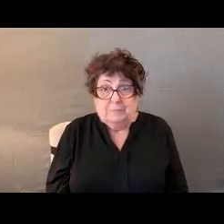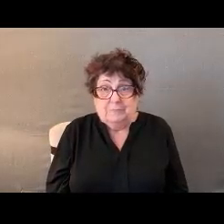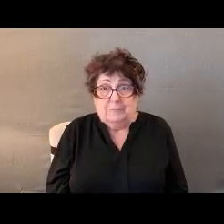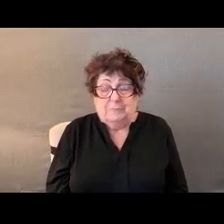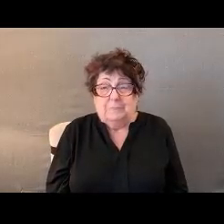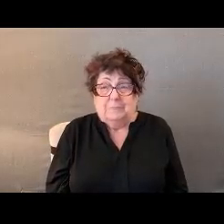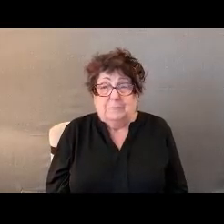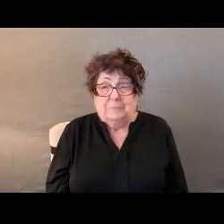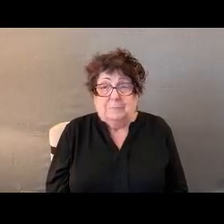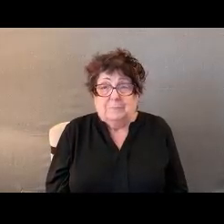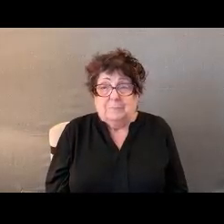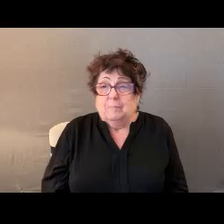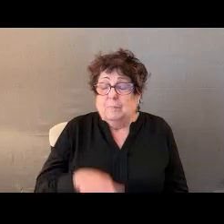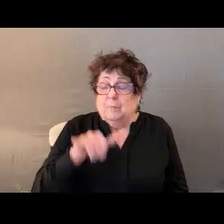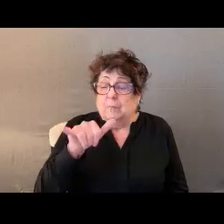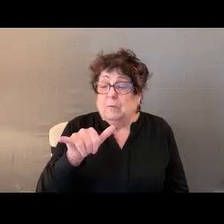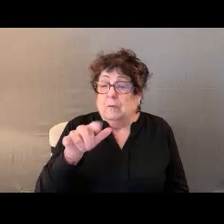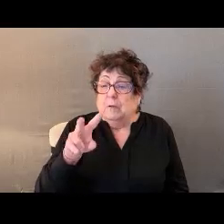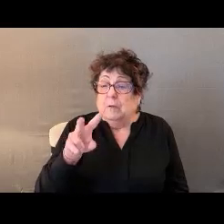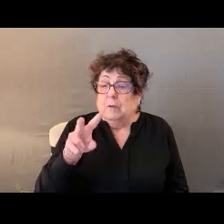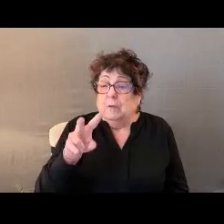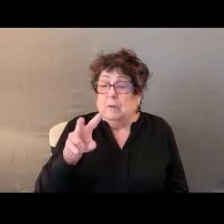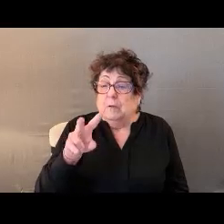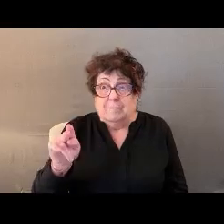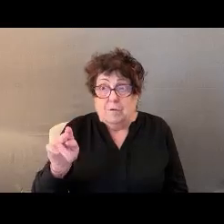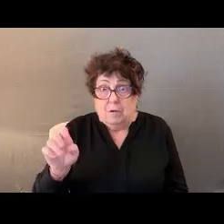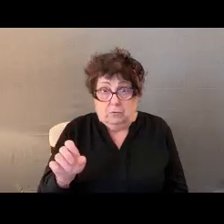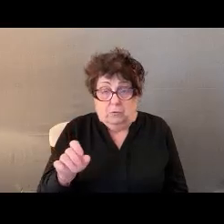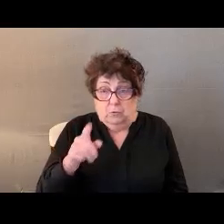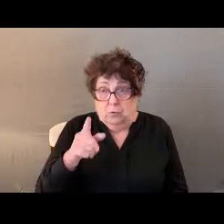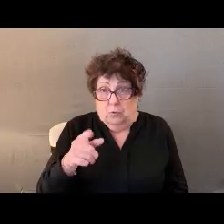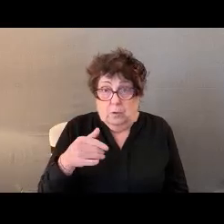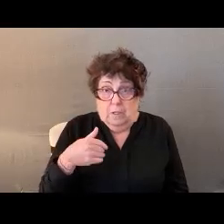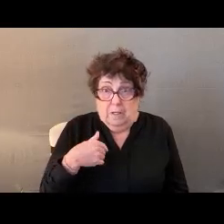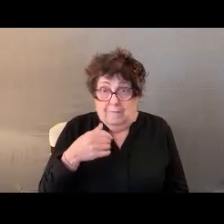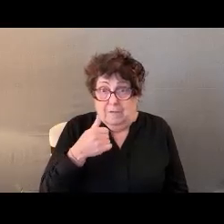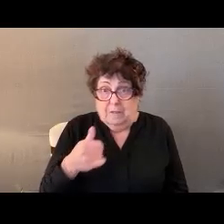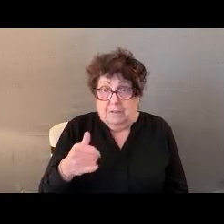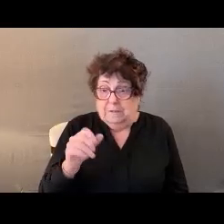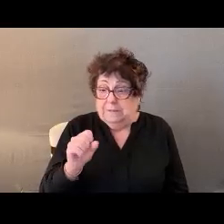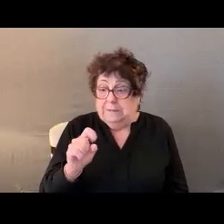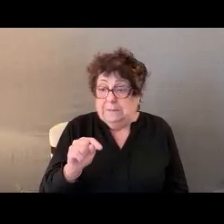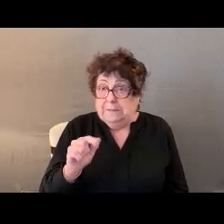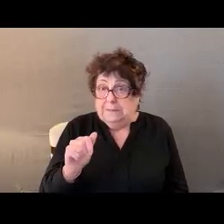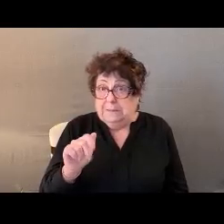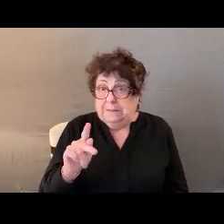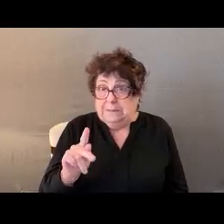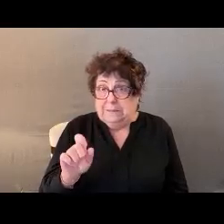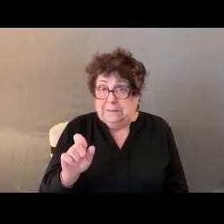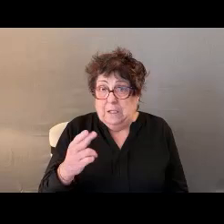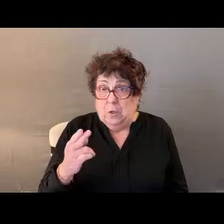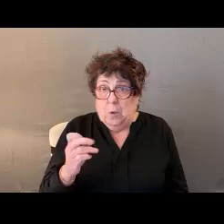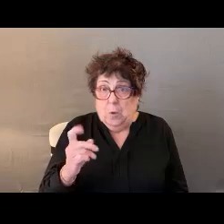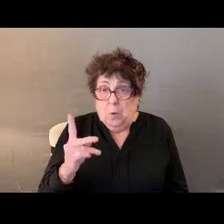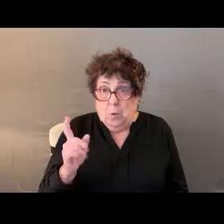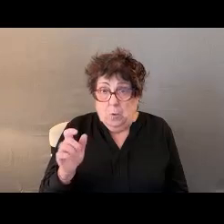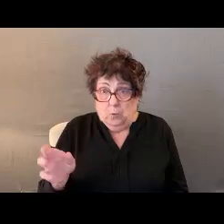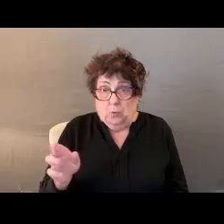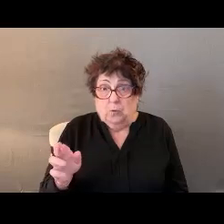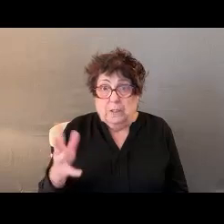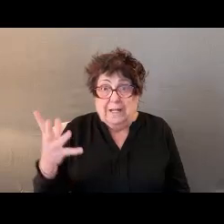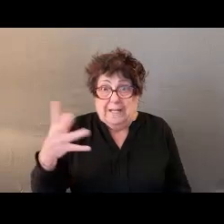Perhaps, Yvonne, did you have any direct stakeholder engagement when developing the plan for your